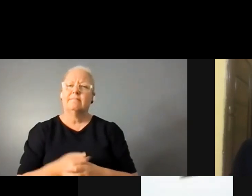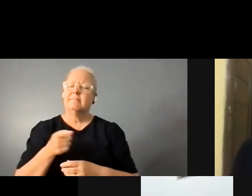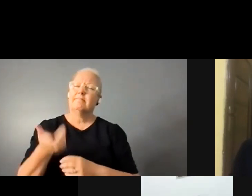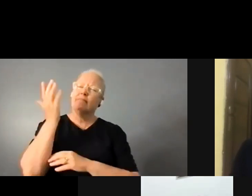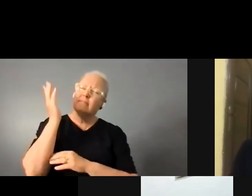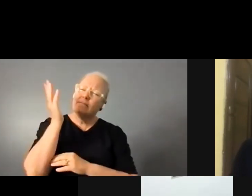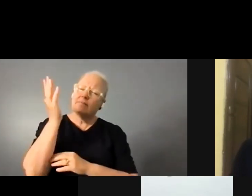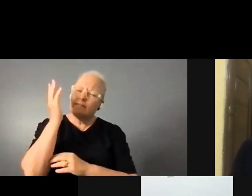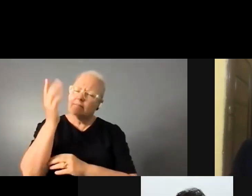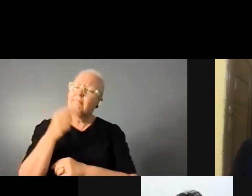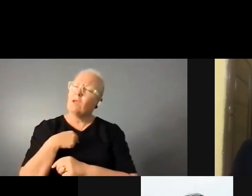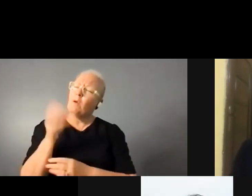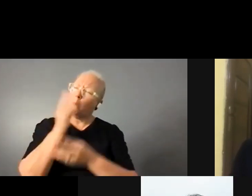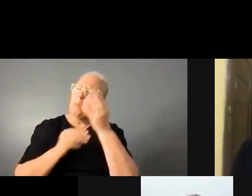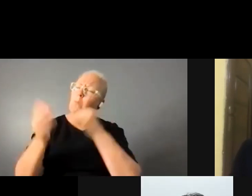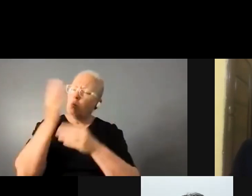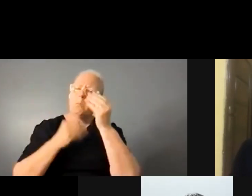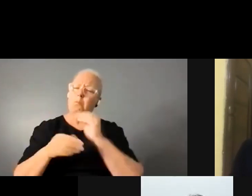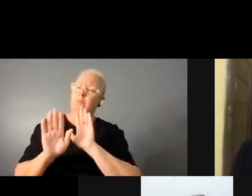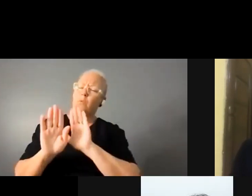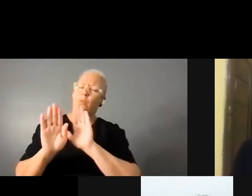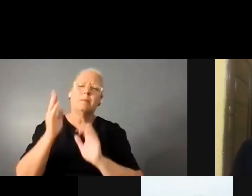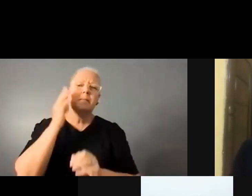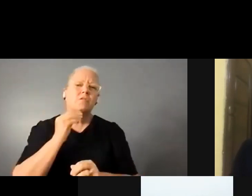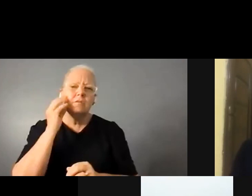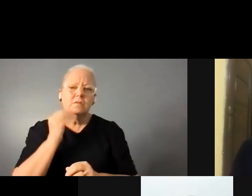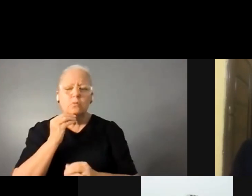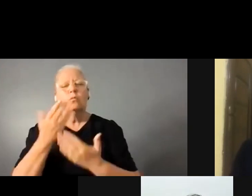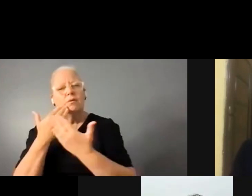experiences that you've shared with us. I really thank you for these contributions.